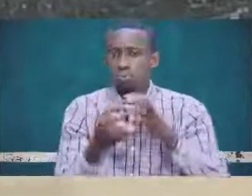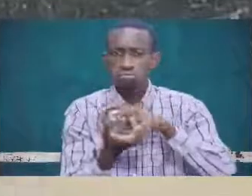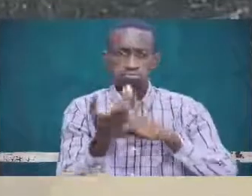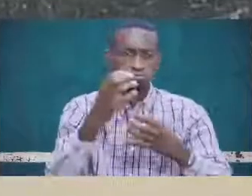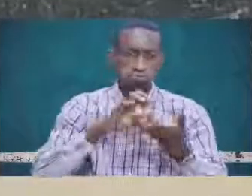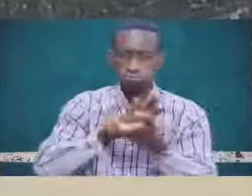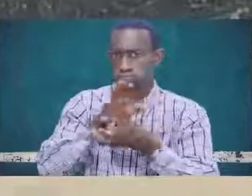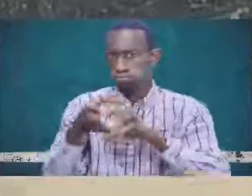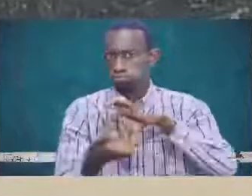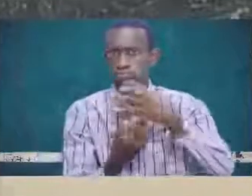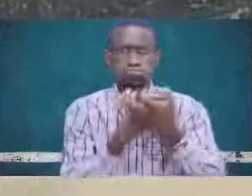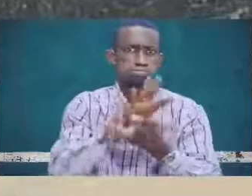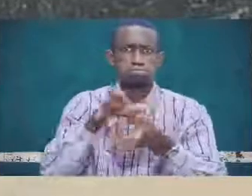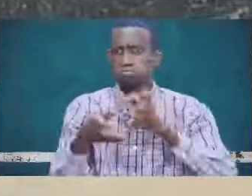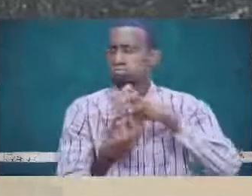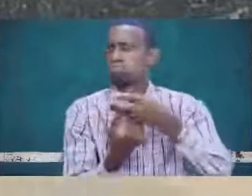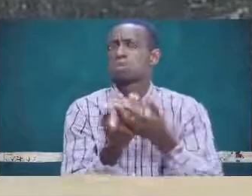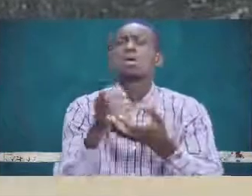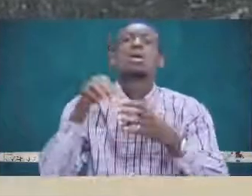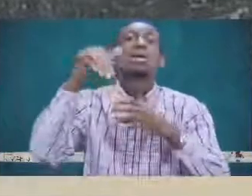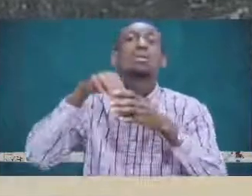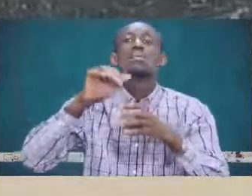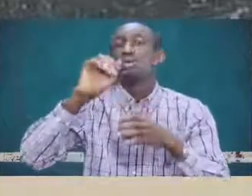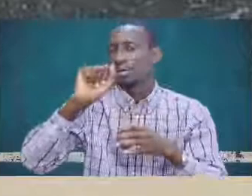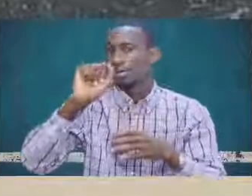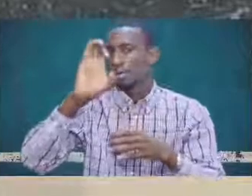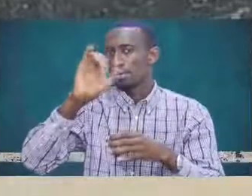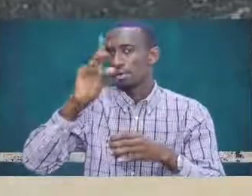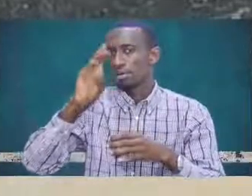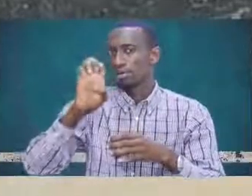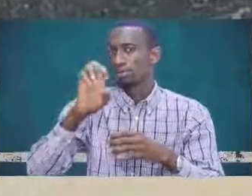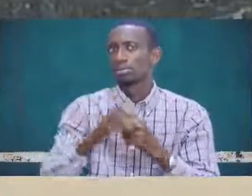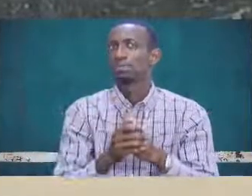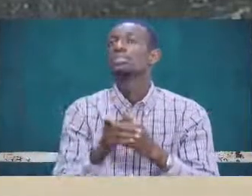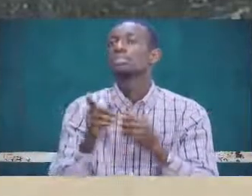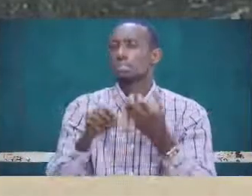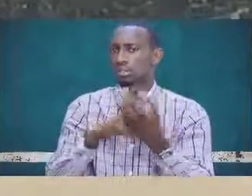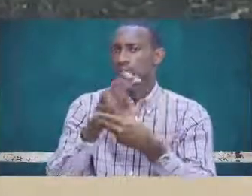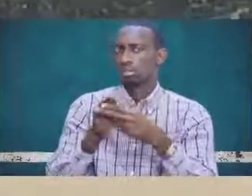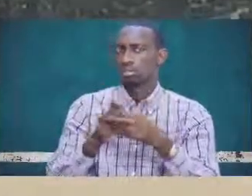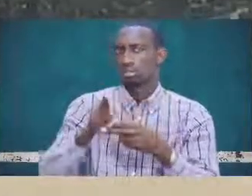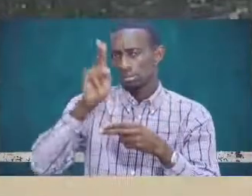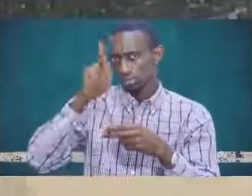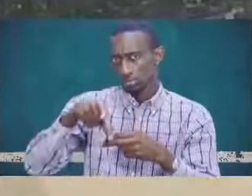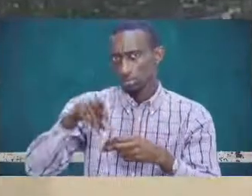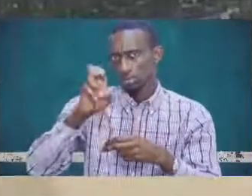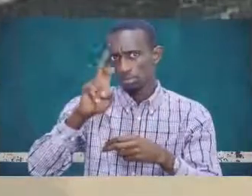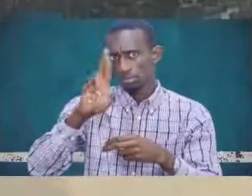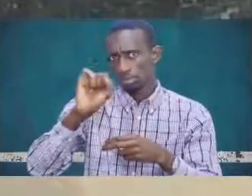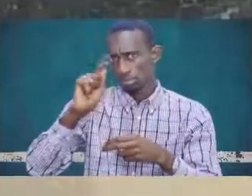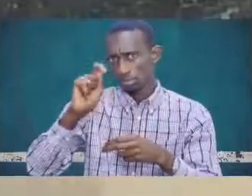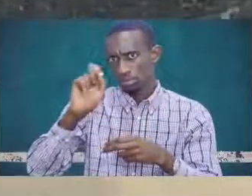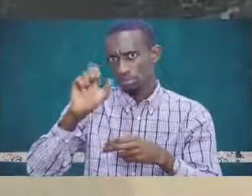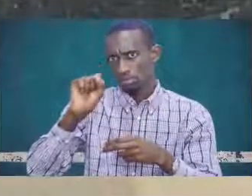with the hydrochloric acid and even the mucus that are found in the stomach. So that one is called peristalsis, and I said peristalsis